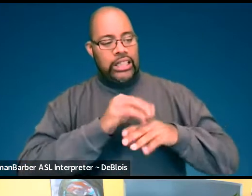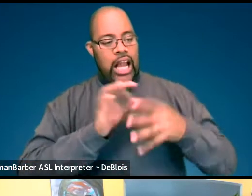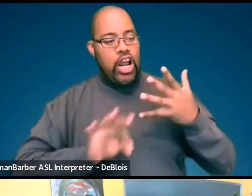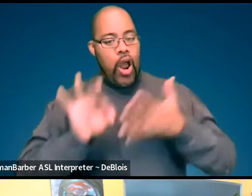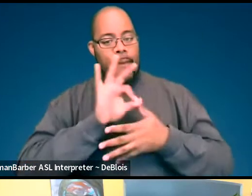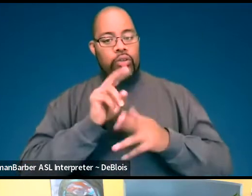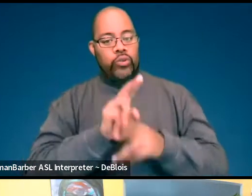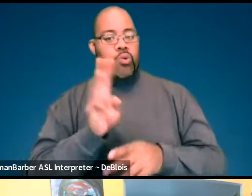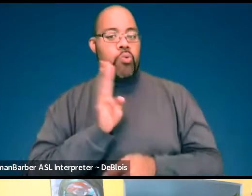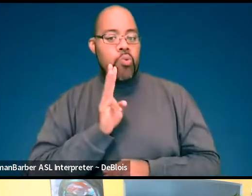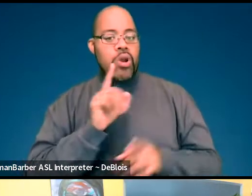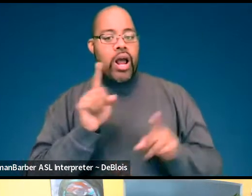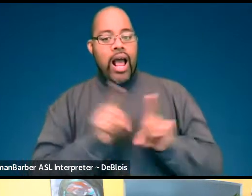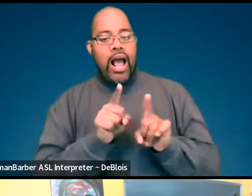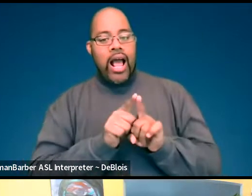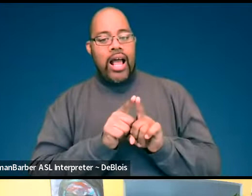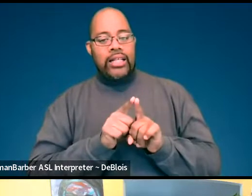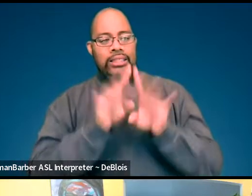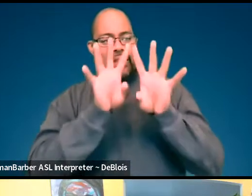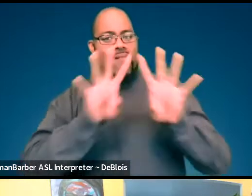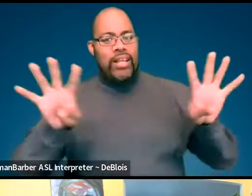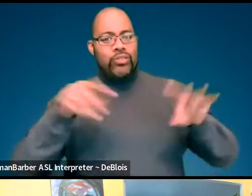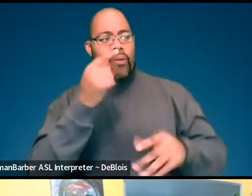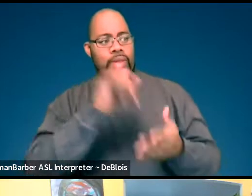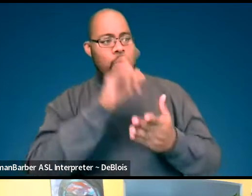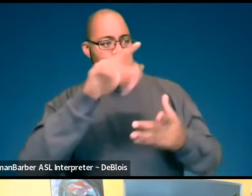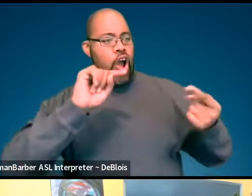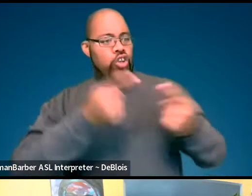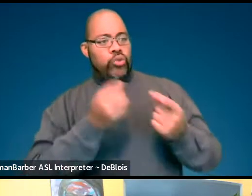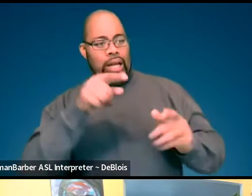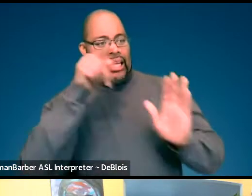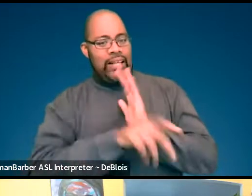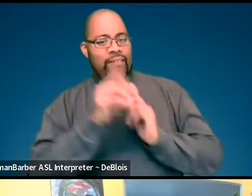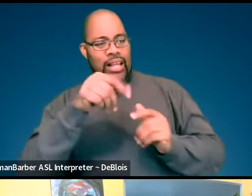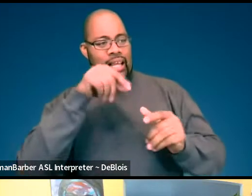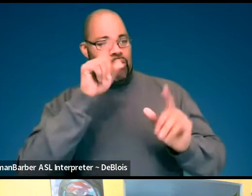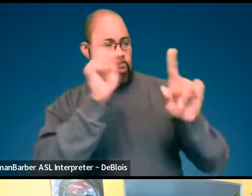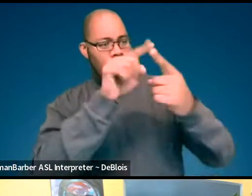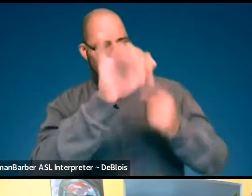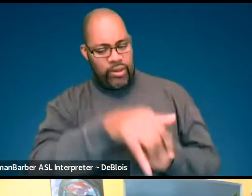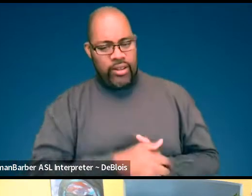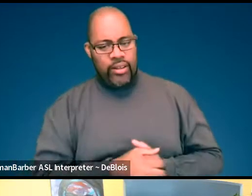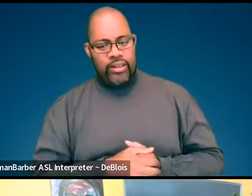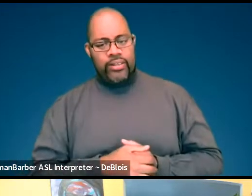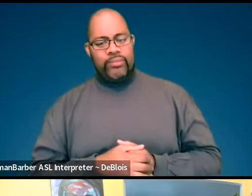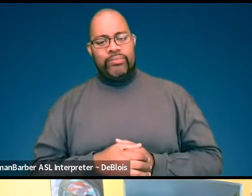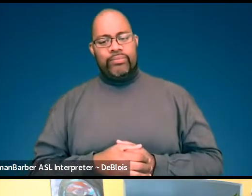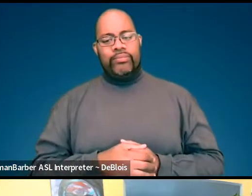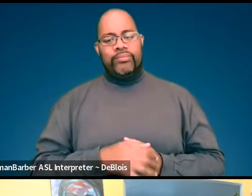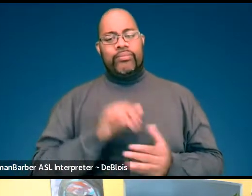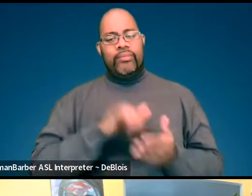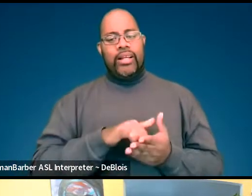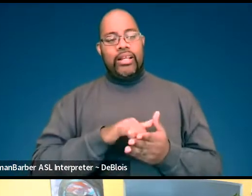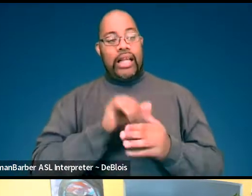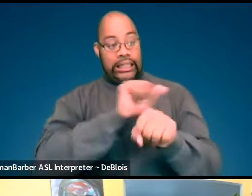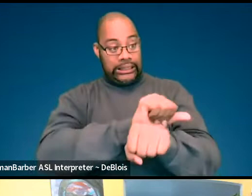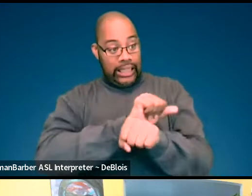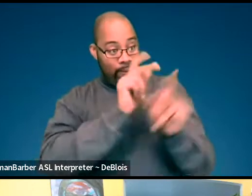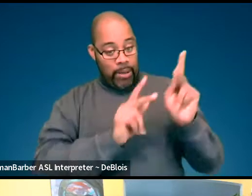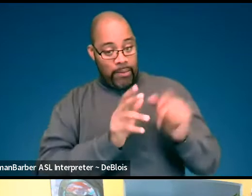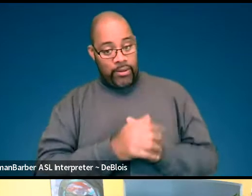the water as a fence and told them that they would get hurt or killed if they went there. So those that were enslaved